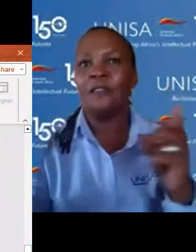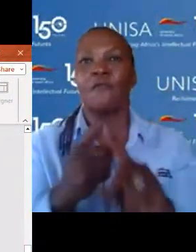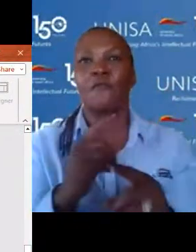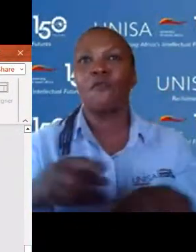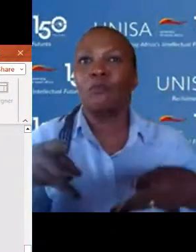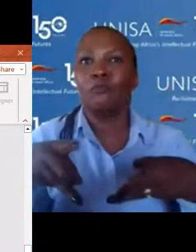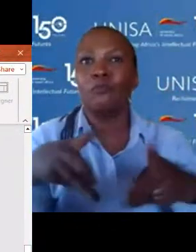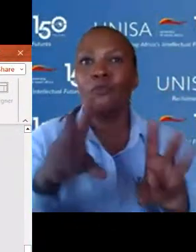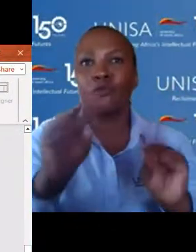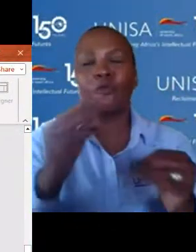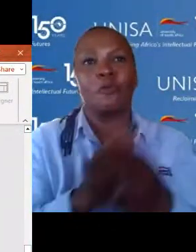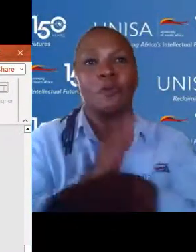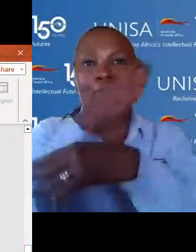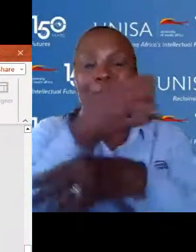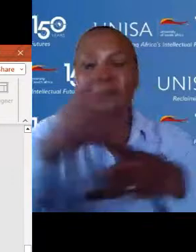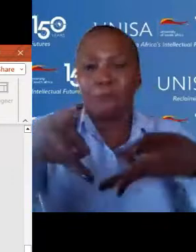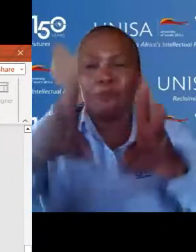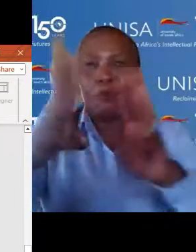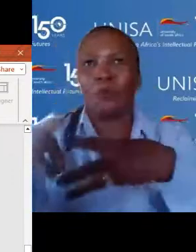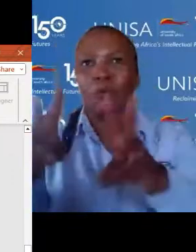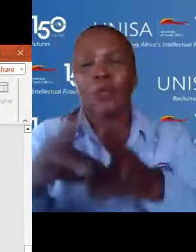you listen to your parallel traffic.